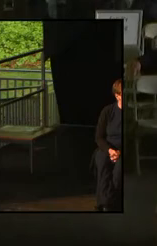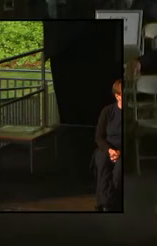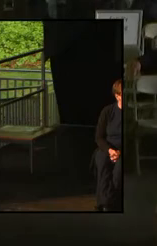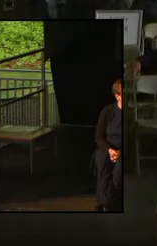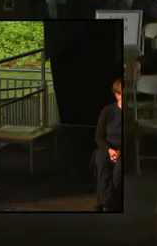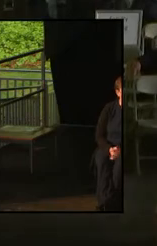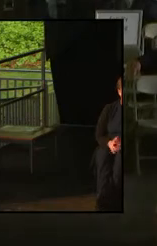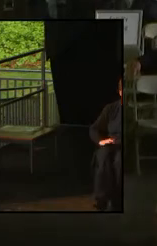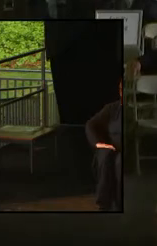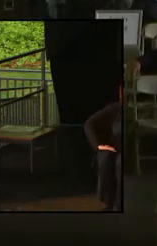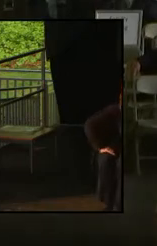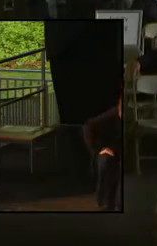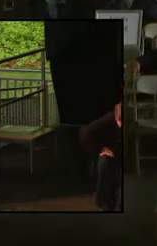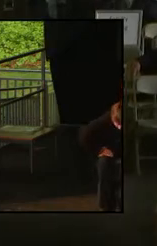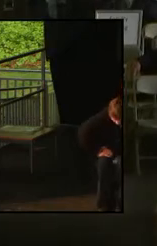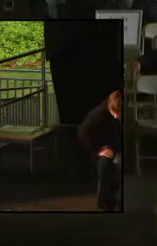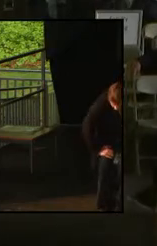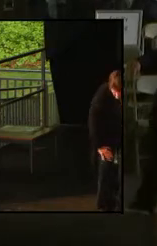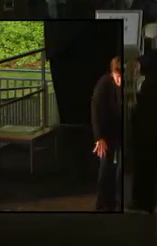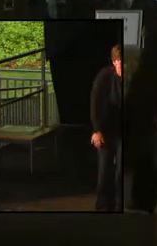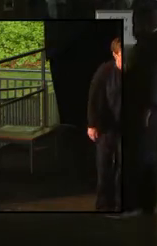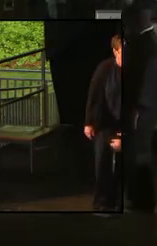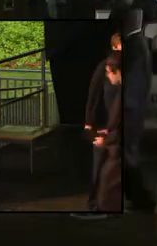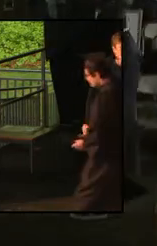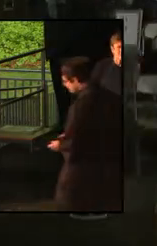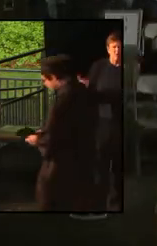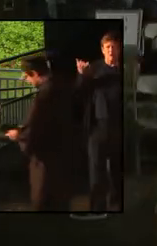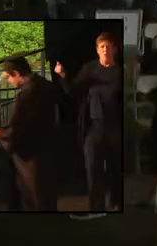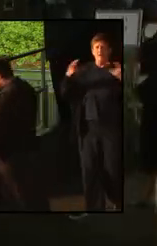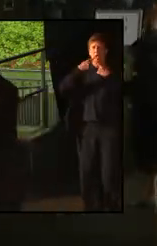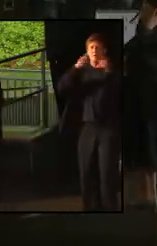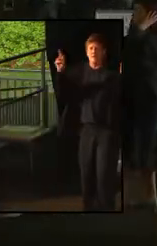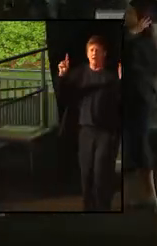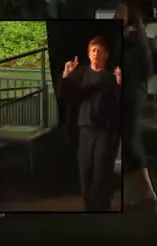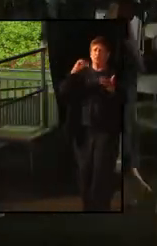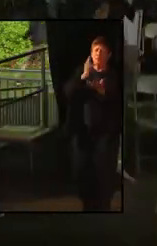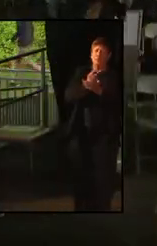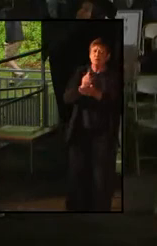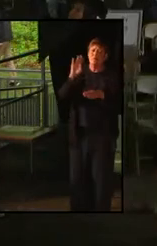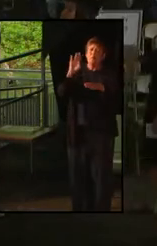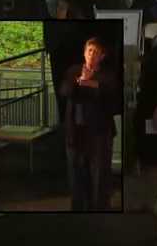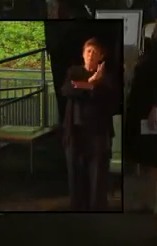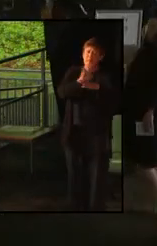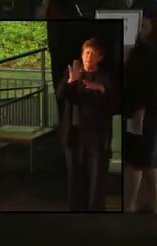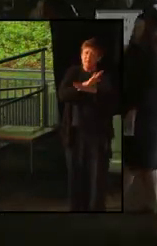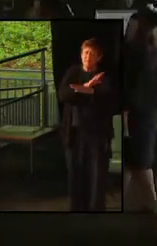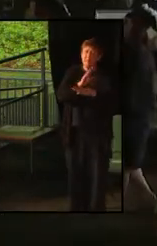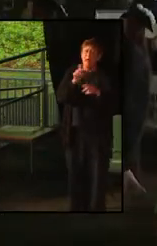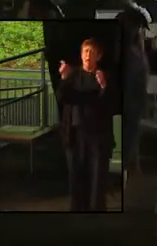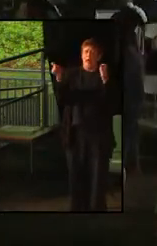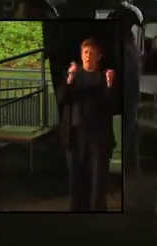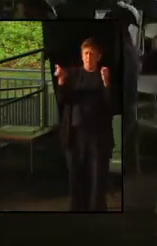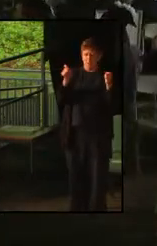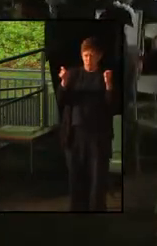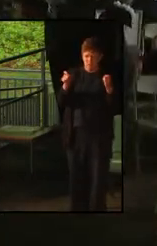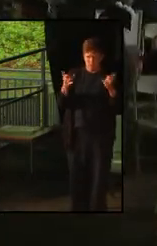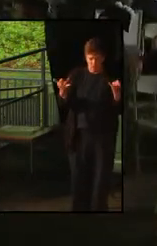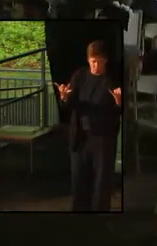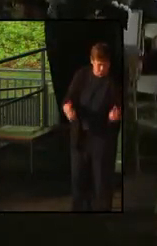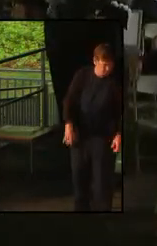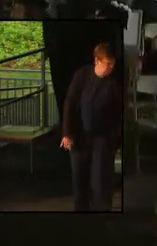I will now announce the graduates of Business Administration Career. Alyssa